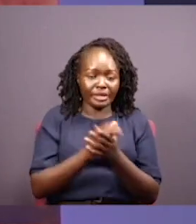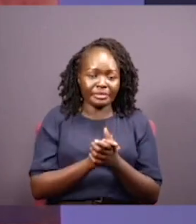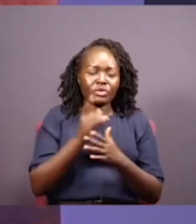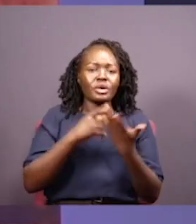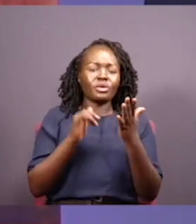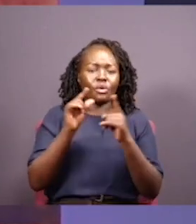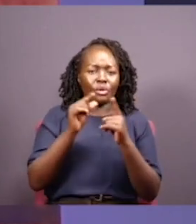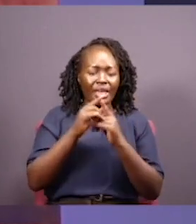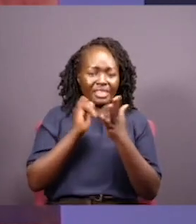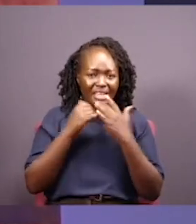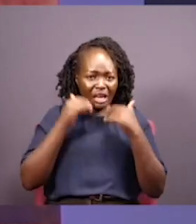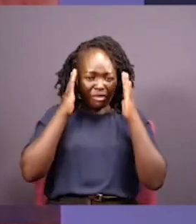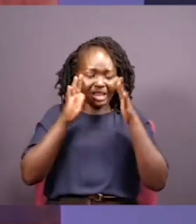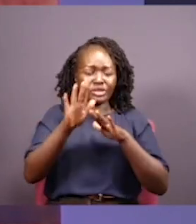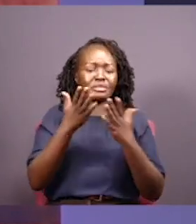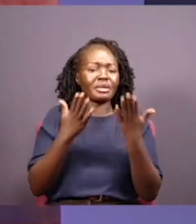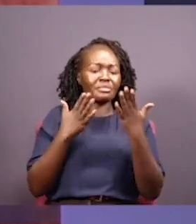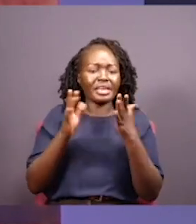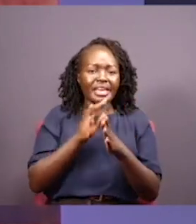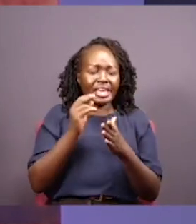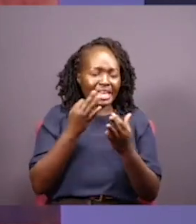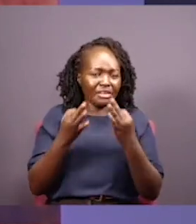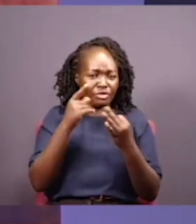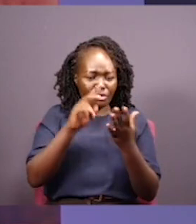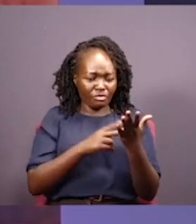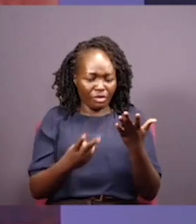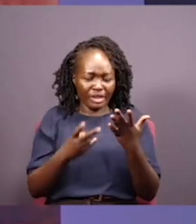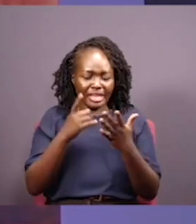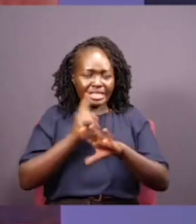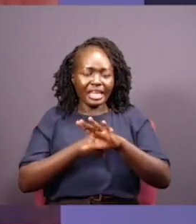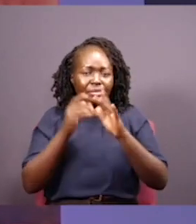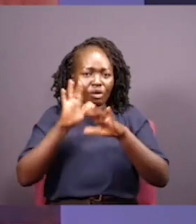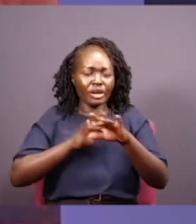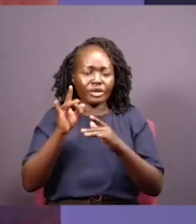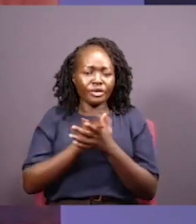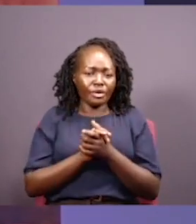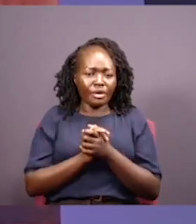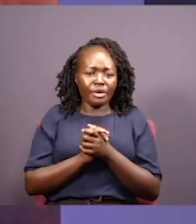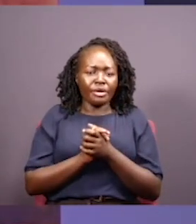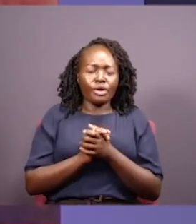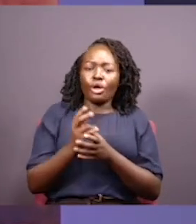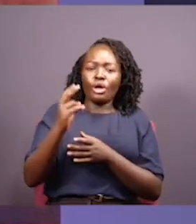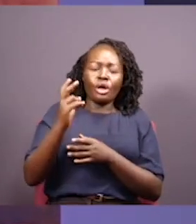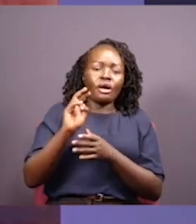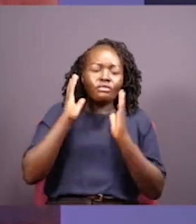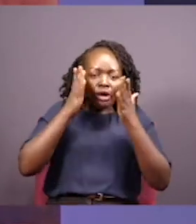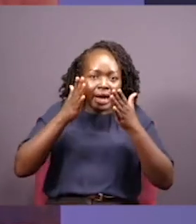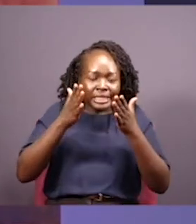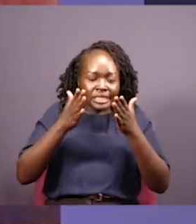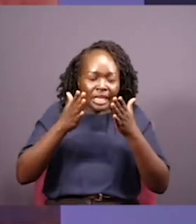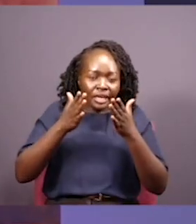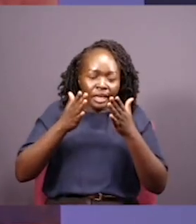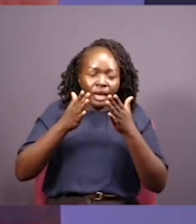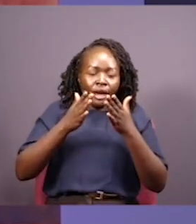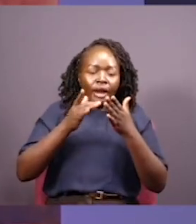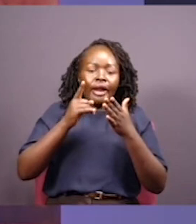have strayed or slipped, one calling you to attention and asking you, look up or pay attention, you'd be called back